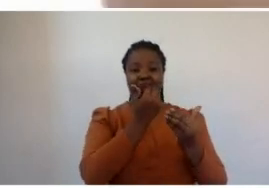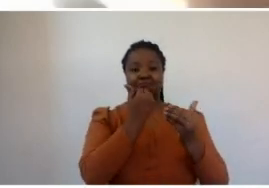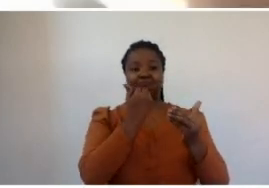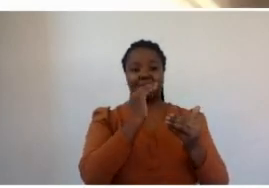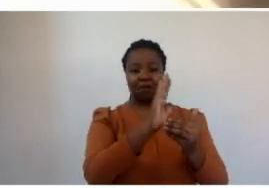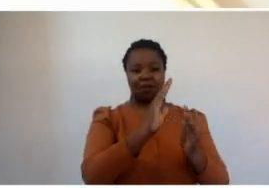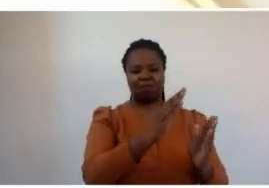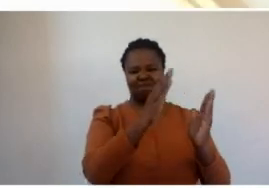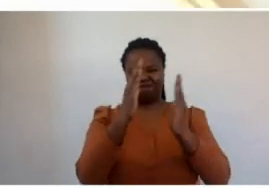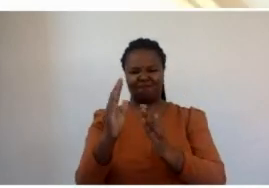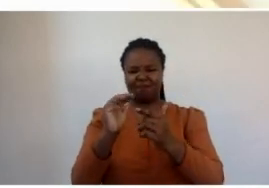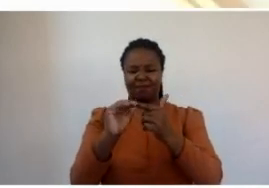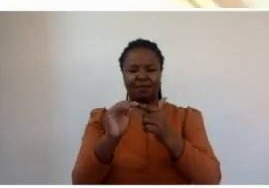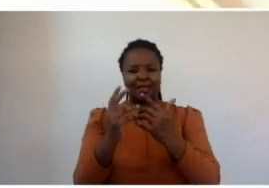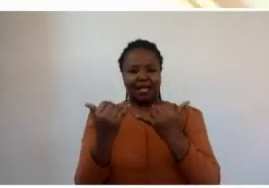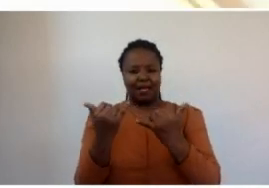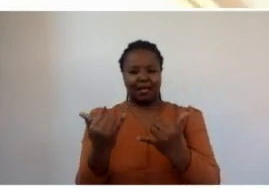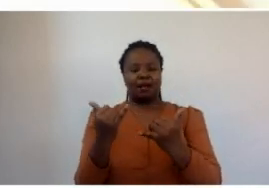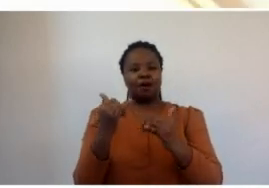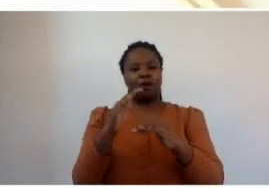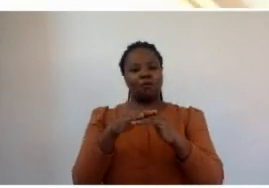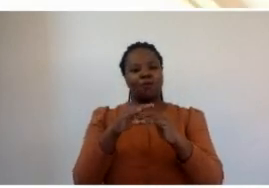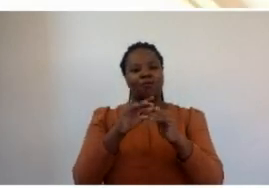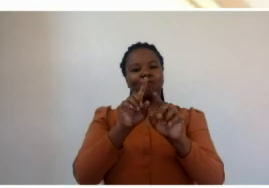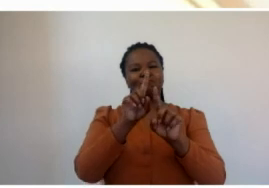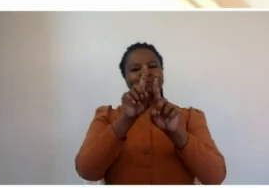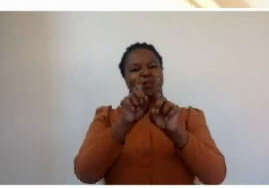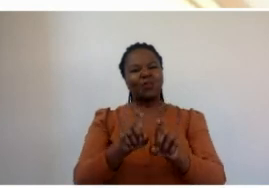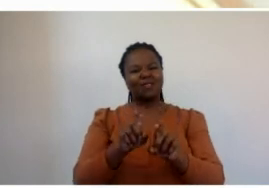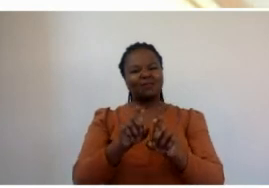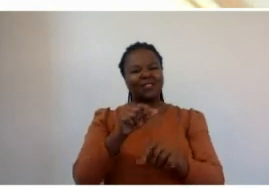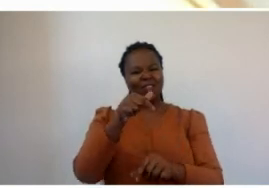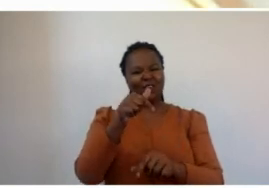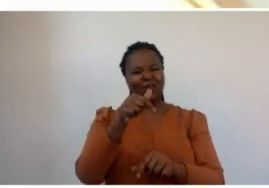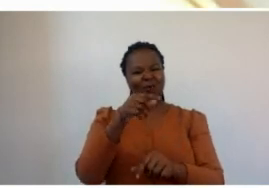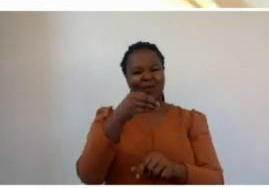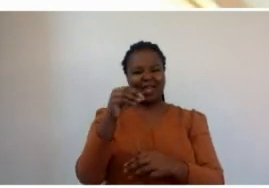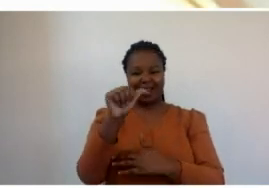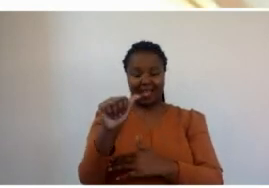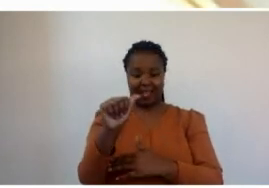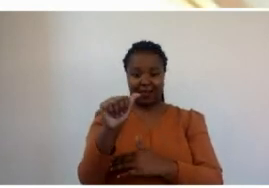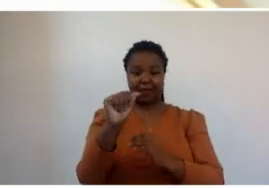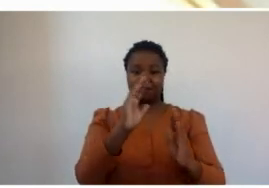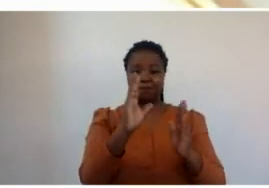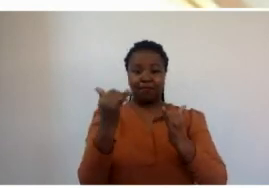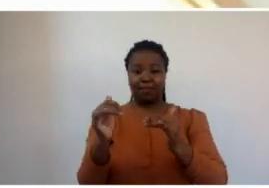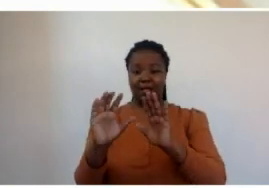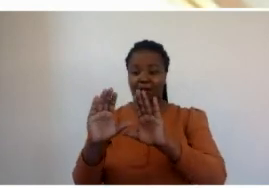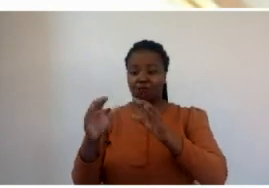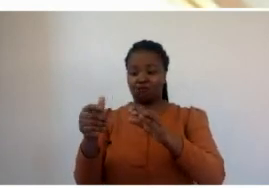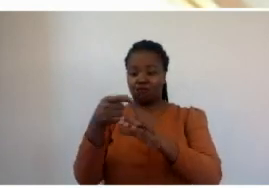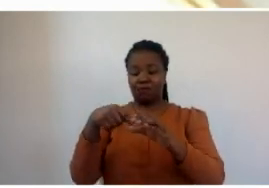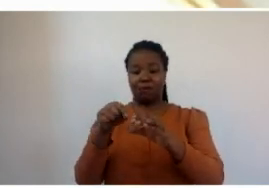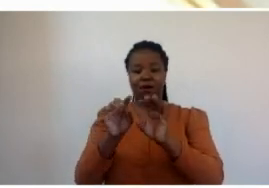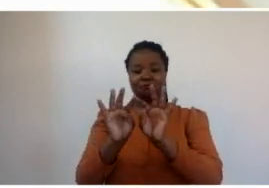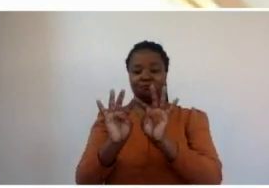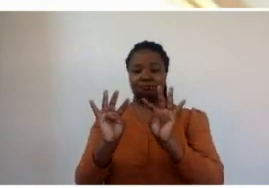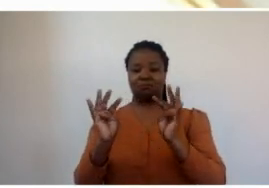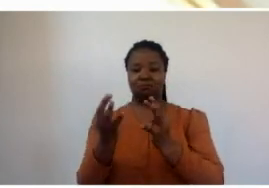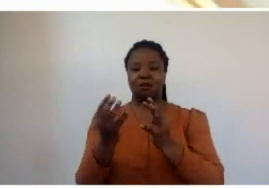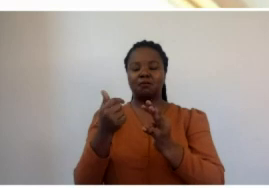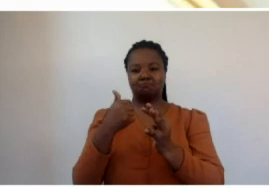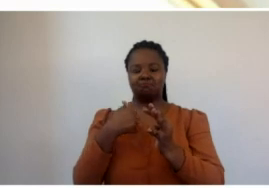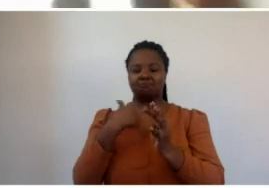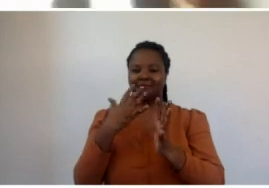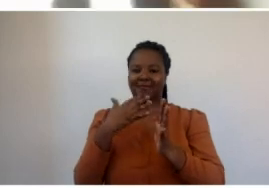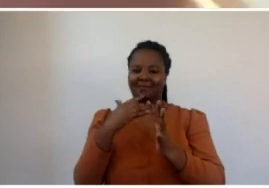bit with some Q&A. But now we've got another group of panelists that I'm excited to introduce